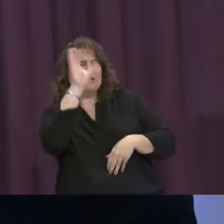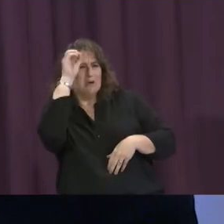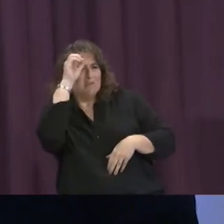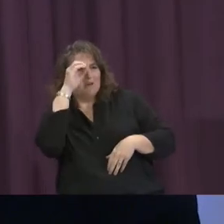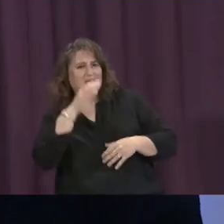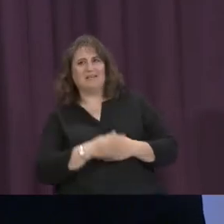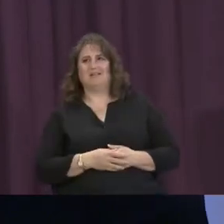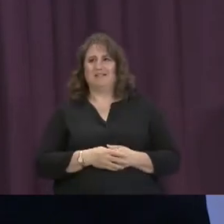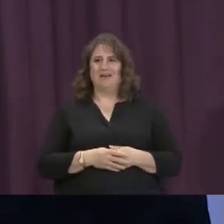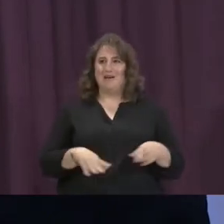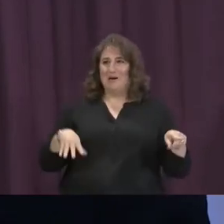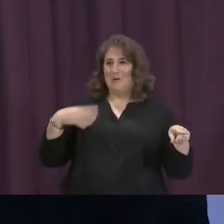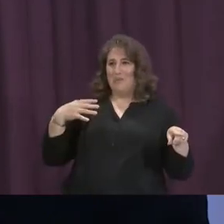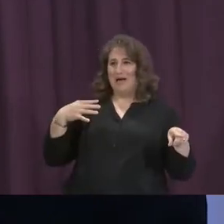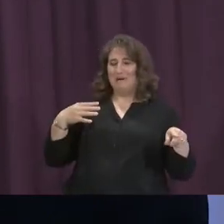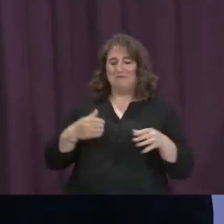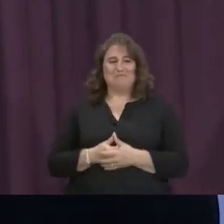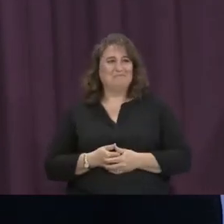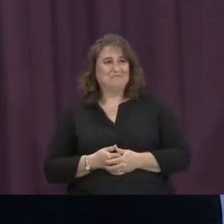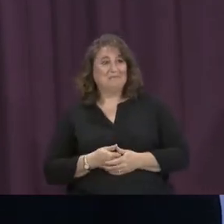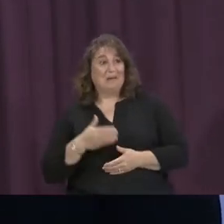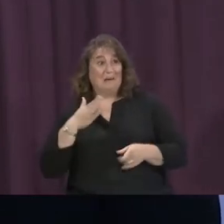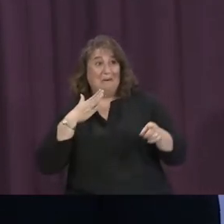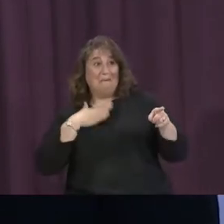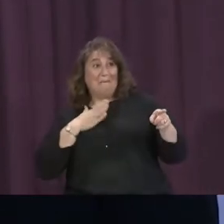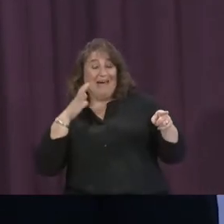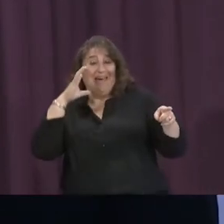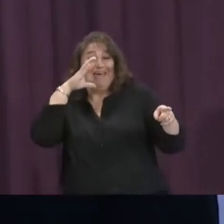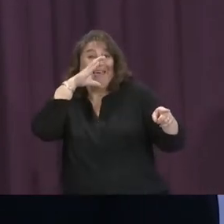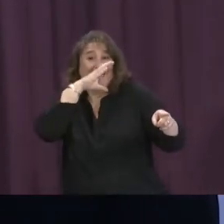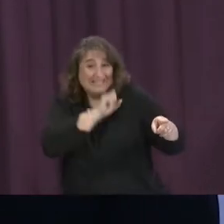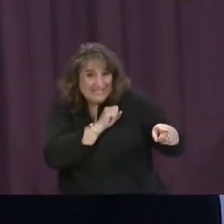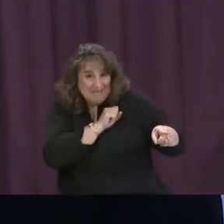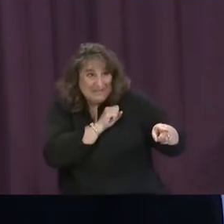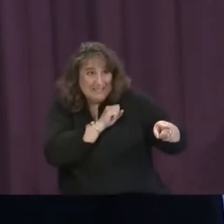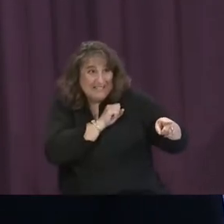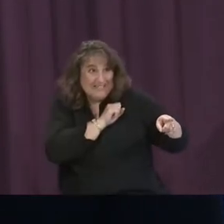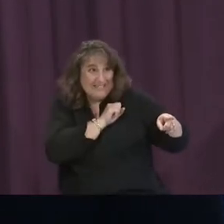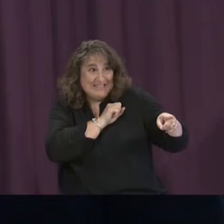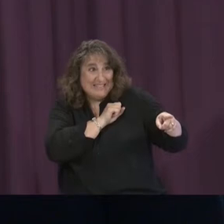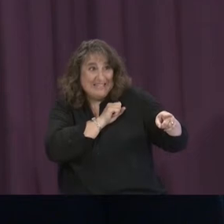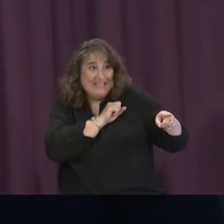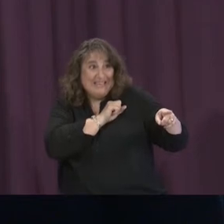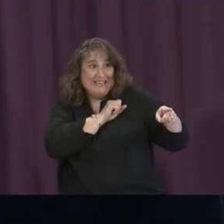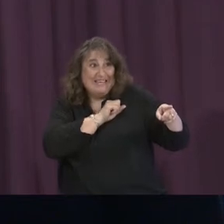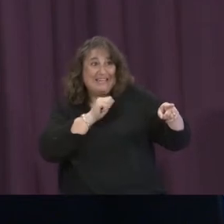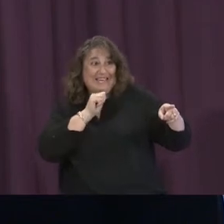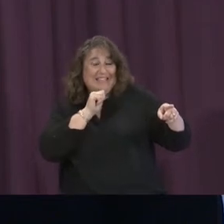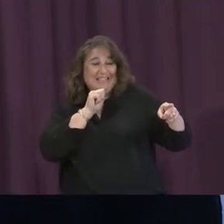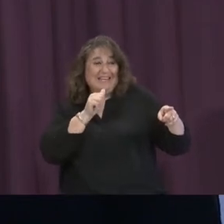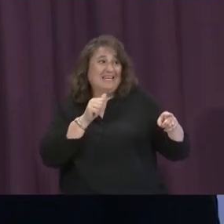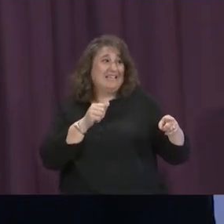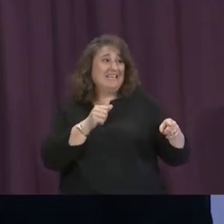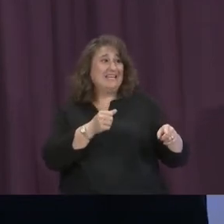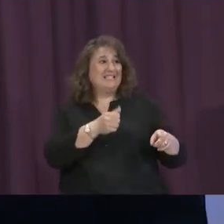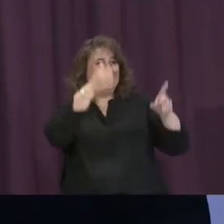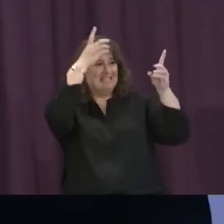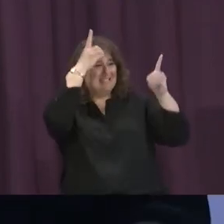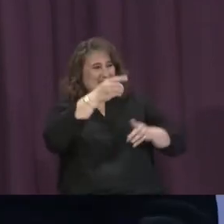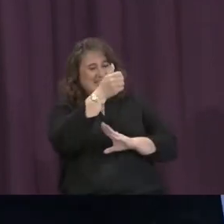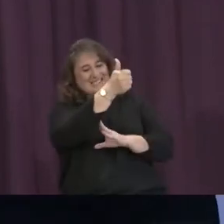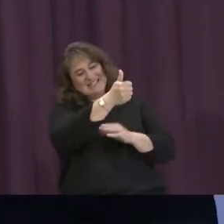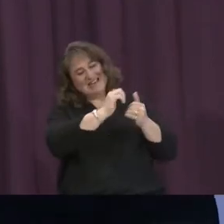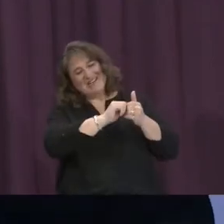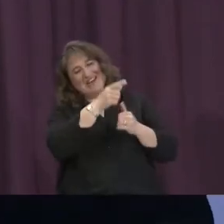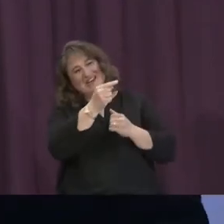So this is, this is my assumptions, right? Miss Dina, this is not actually how I'm going to think. Is that right? It's totally up to you. Okay.